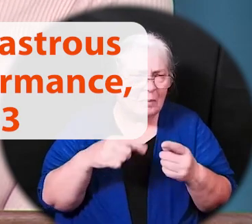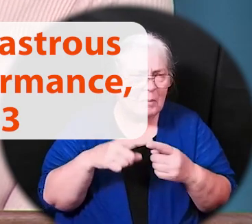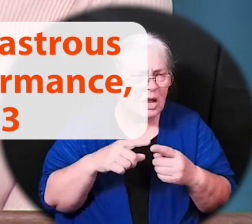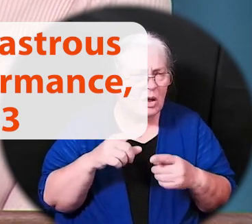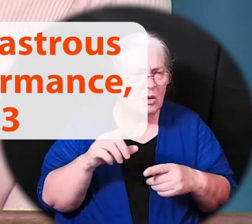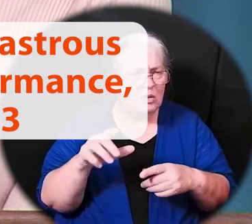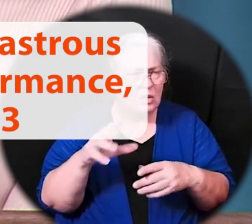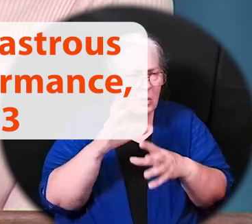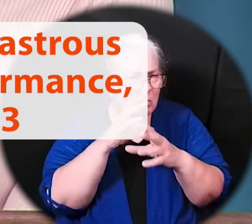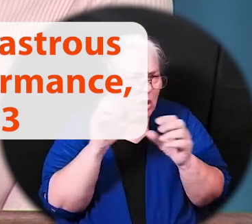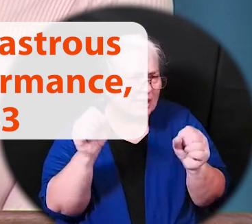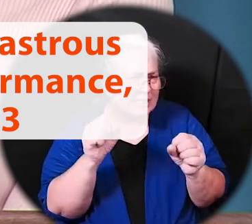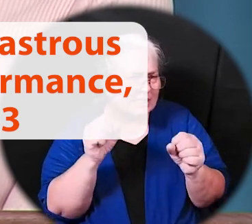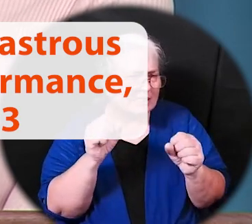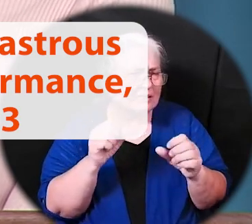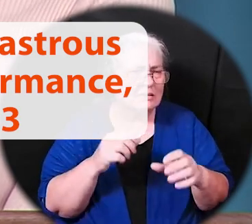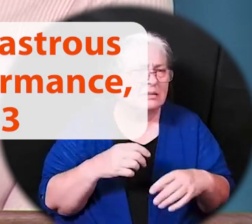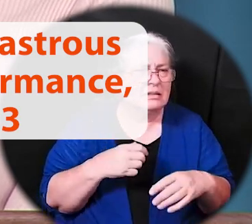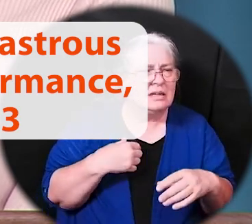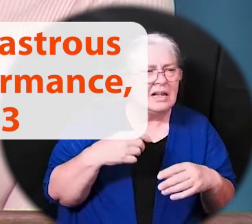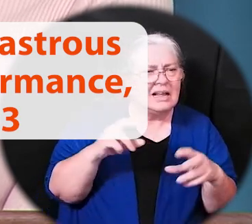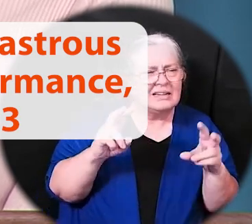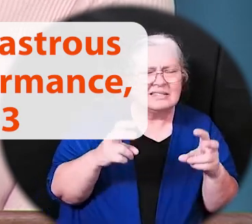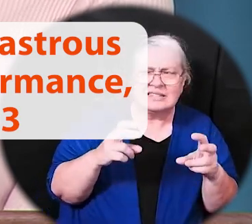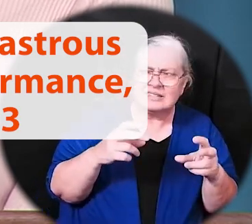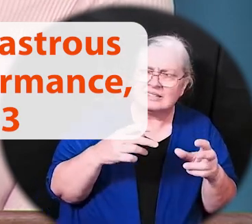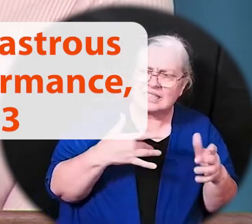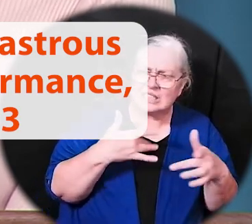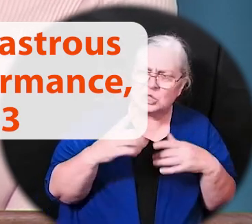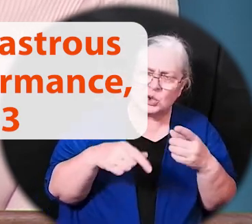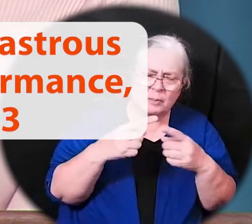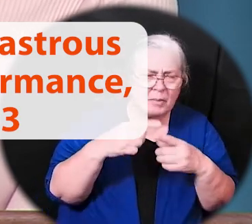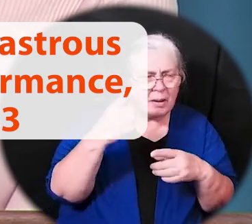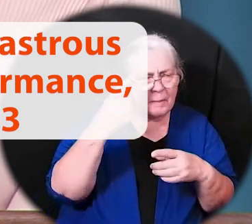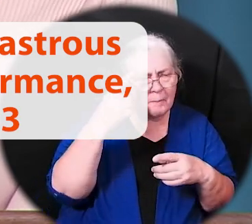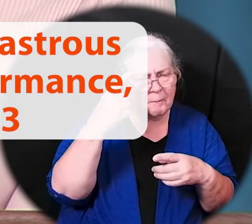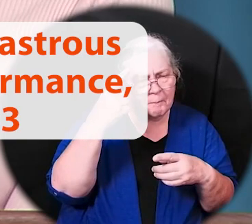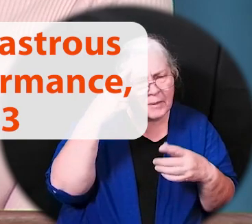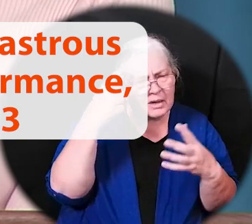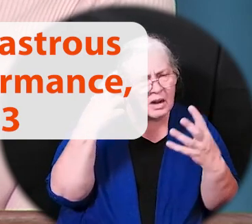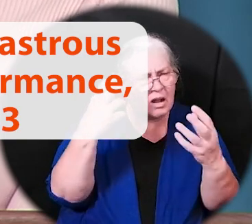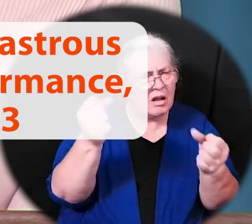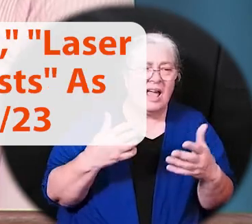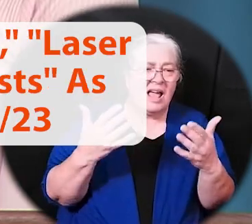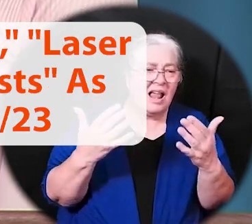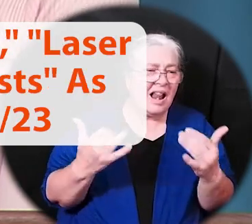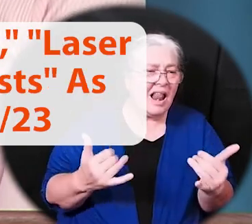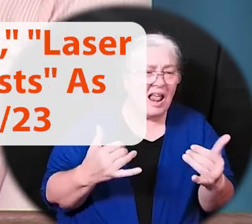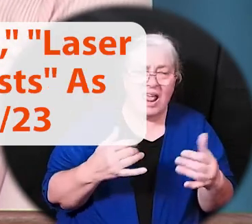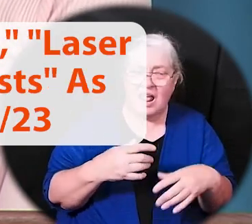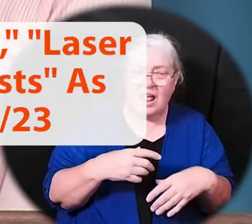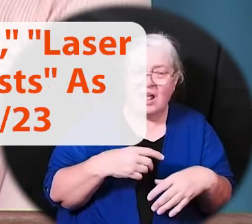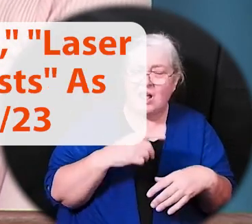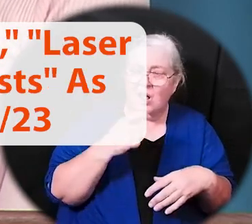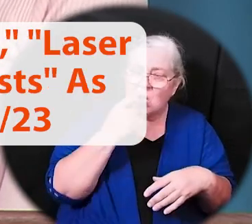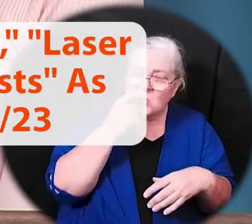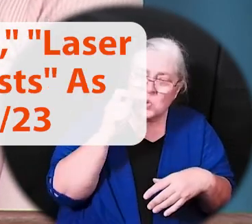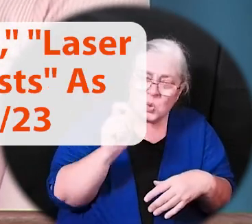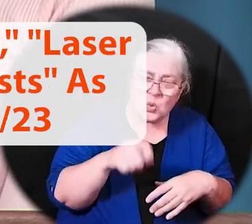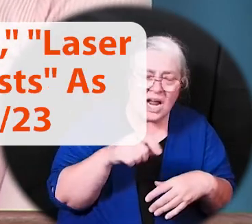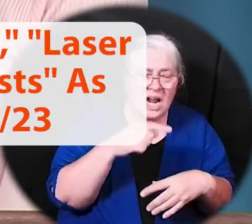negotiations here, but what we're going to do is continue to show how much this president is working for American families. And we saw inflation